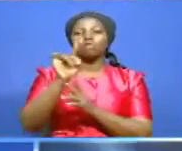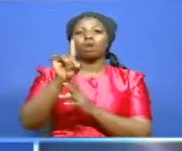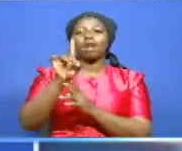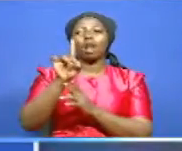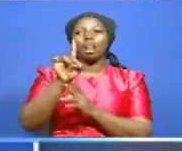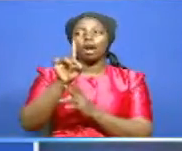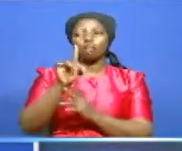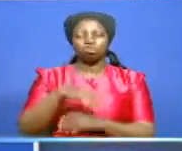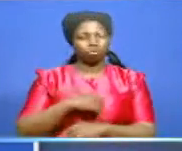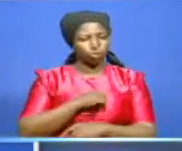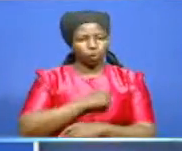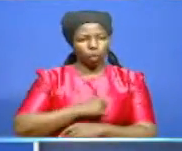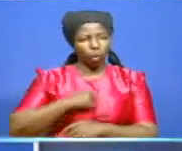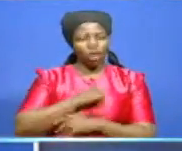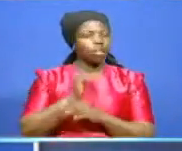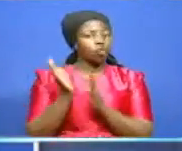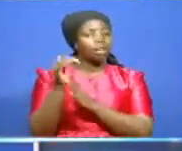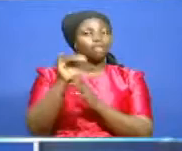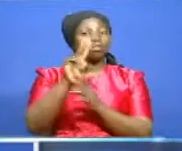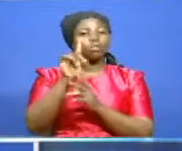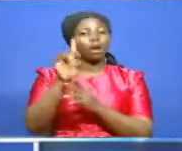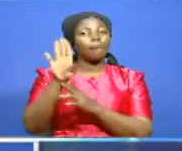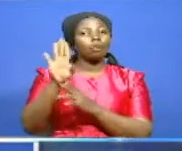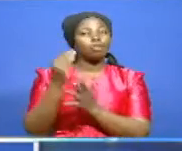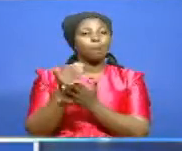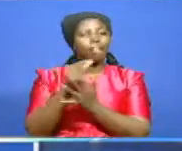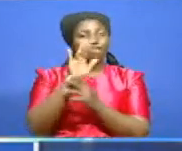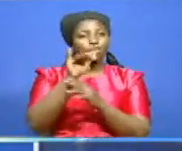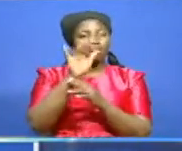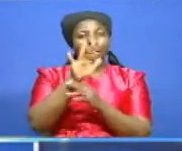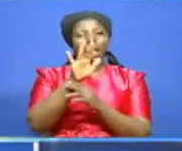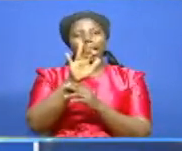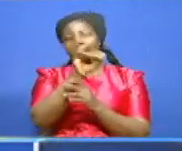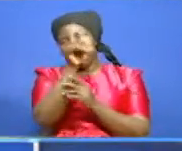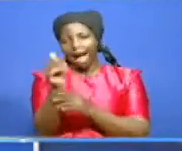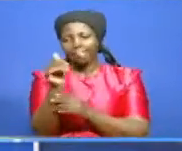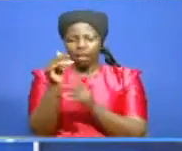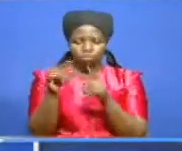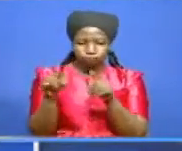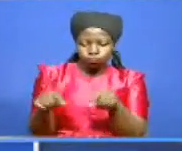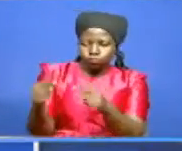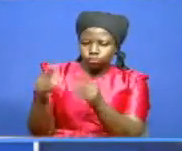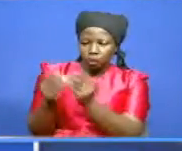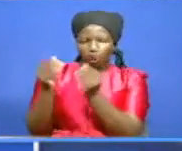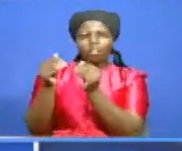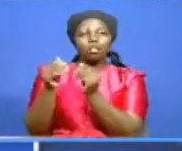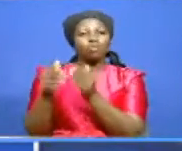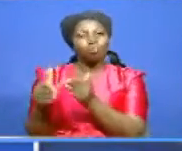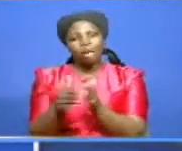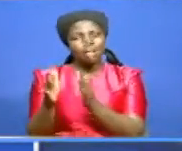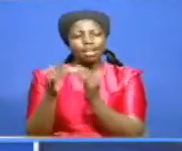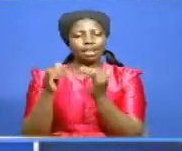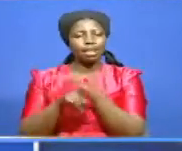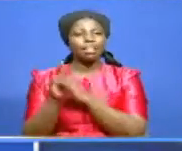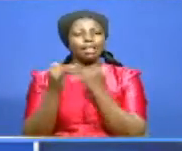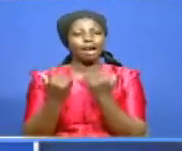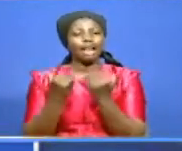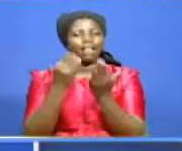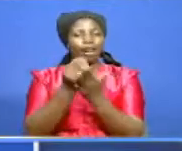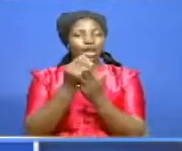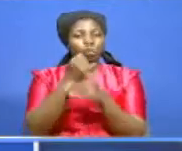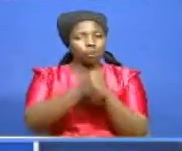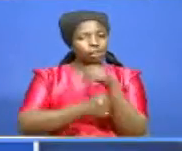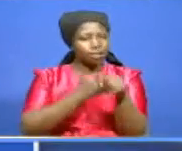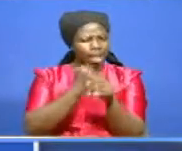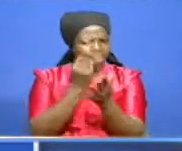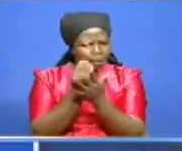collected 21 billion shillings from its alternative disputes resolution mechanism in current financial year. The revenue